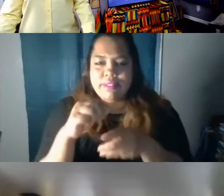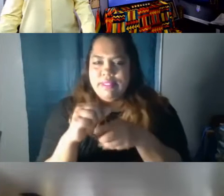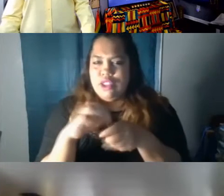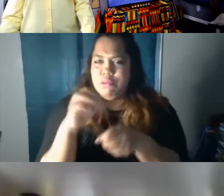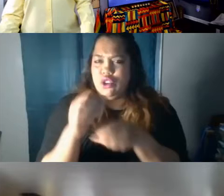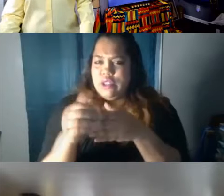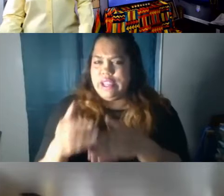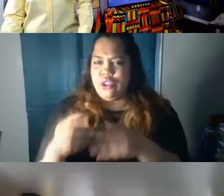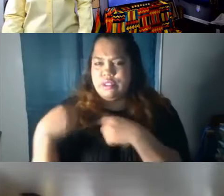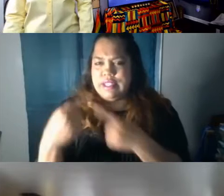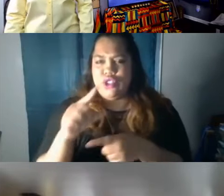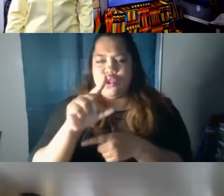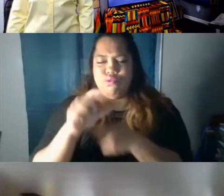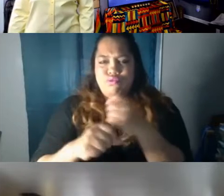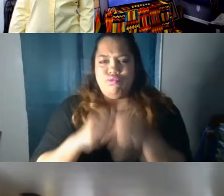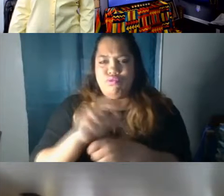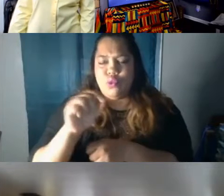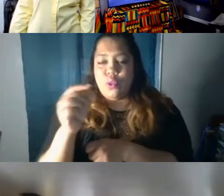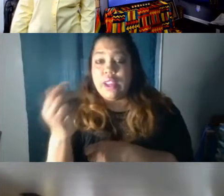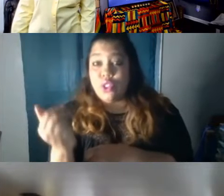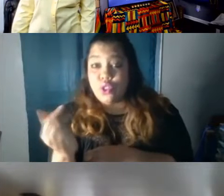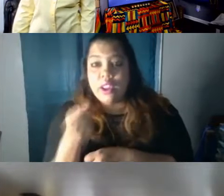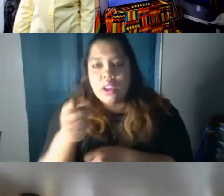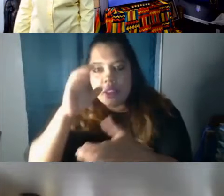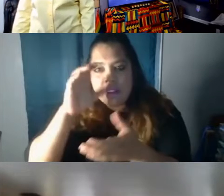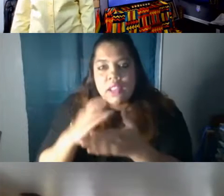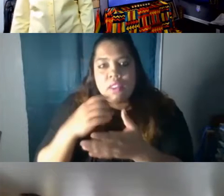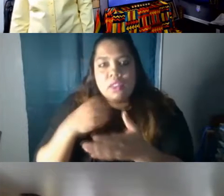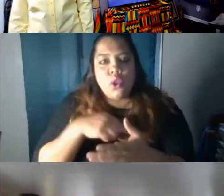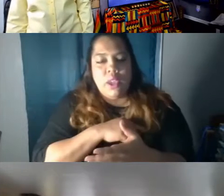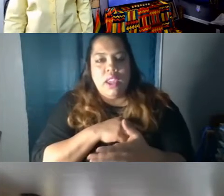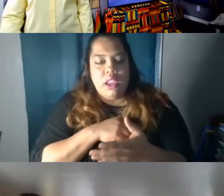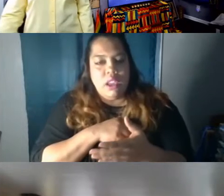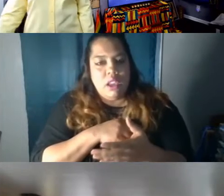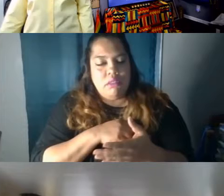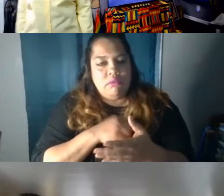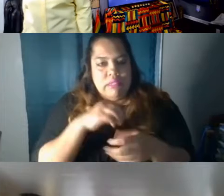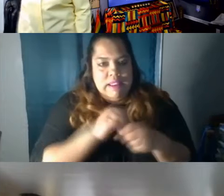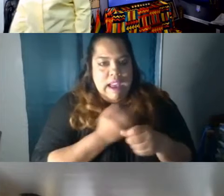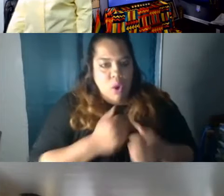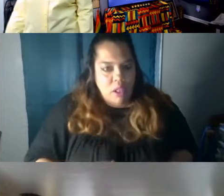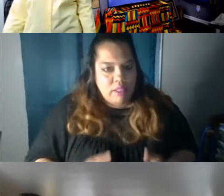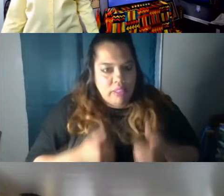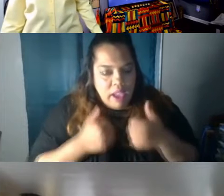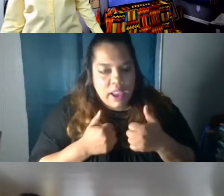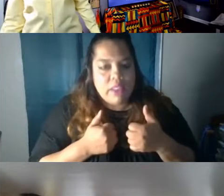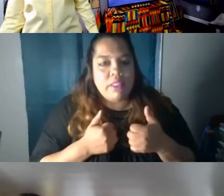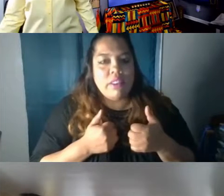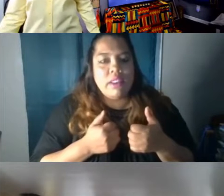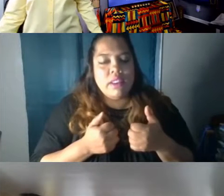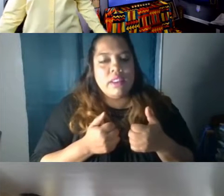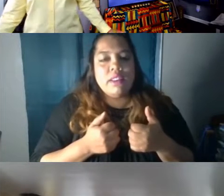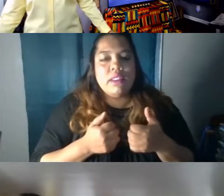essence is spiritual, and it is good. It is her desire to let Spirit reveal